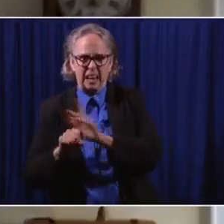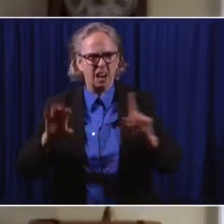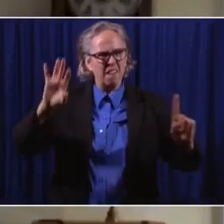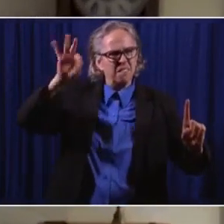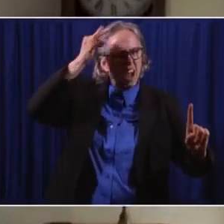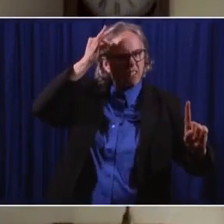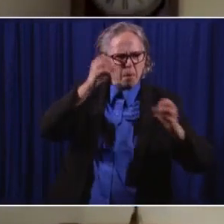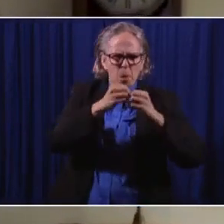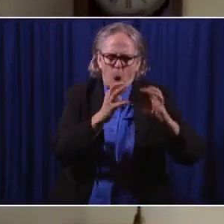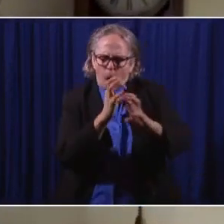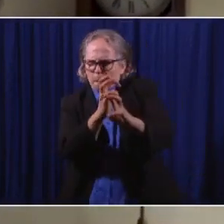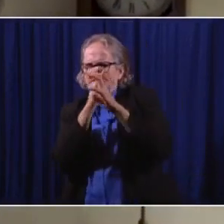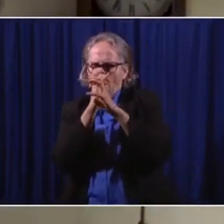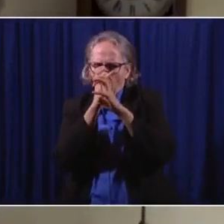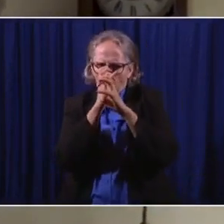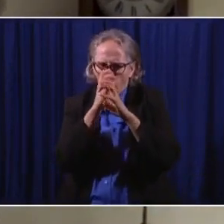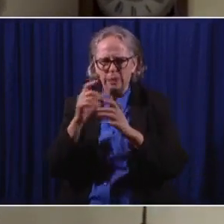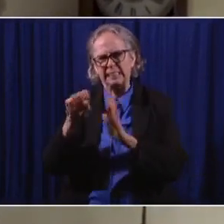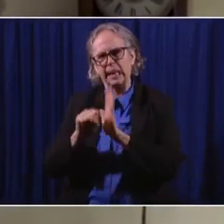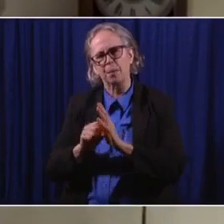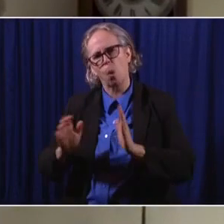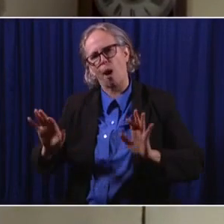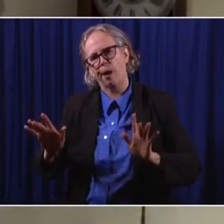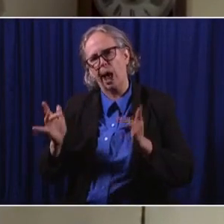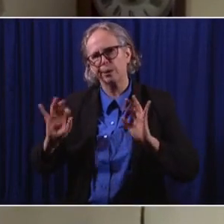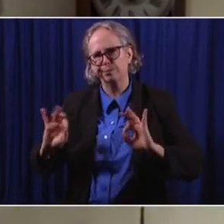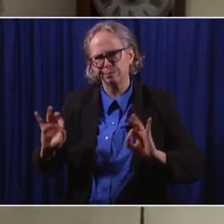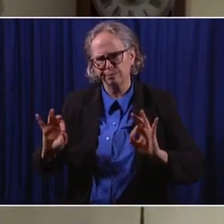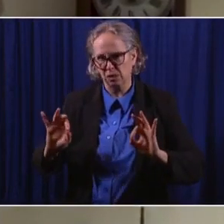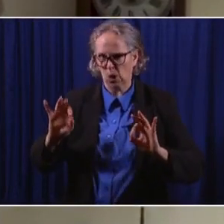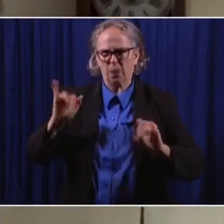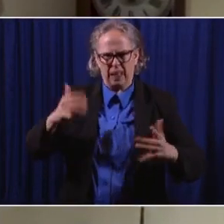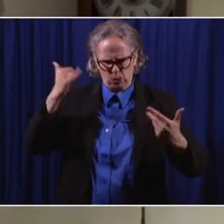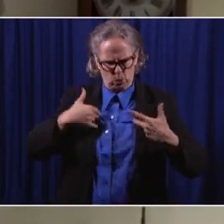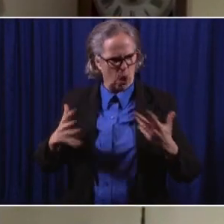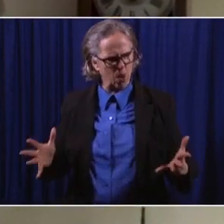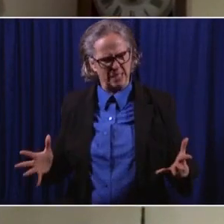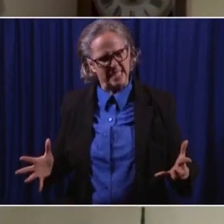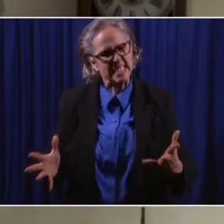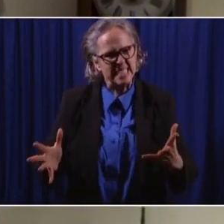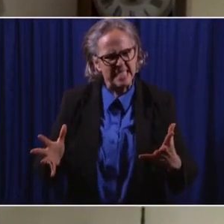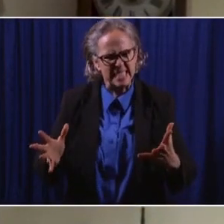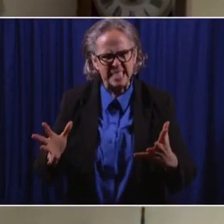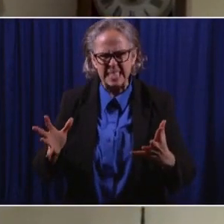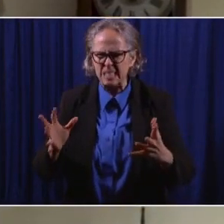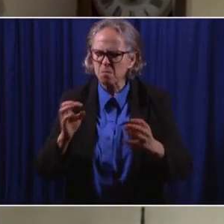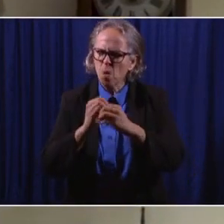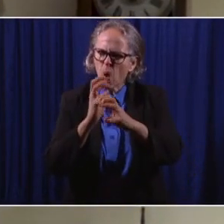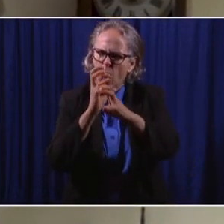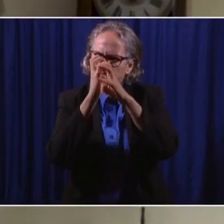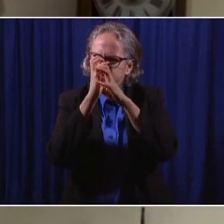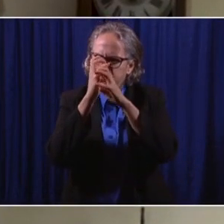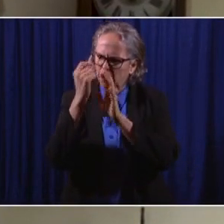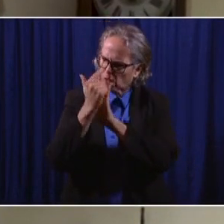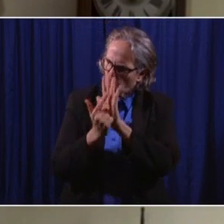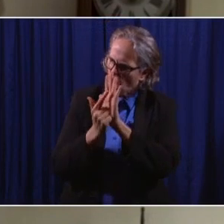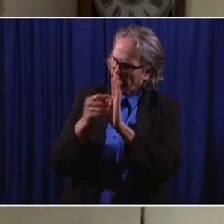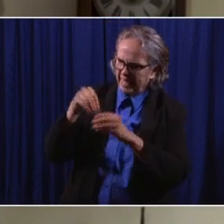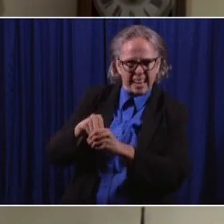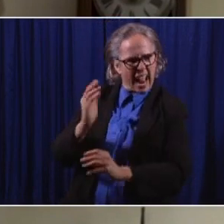correspond with what the federal law is. As I said, if charged for illegally possessing a gun under state law, an